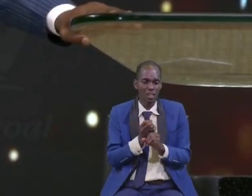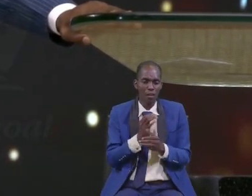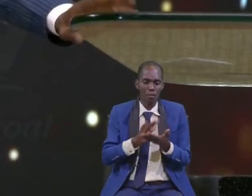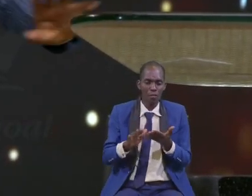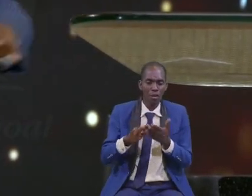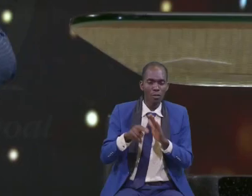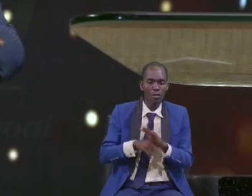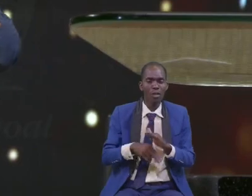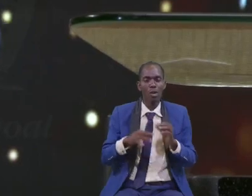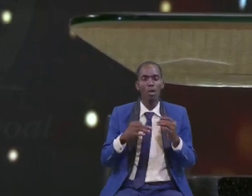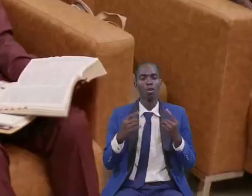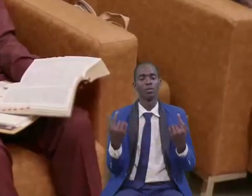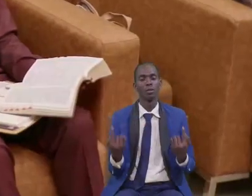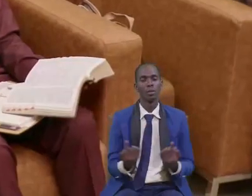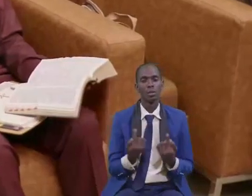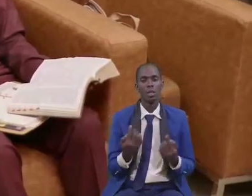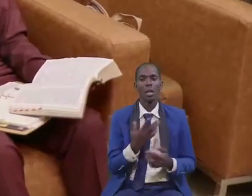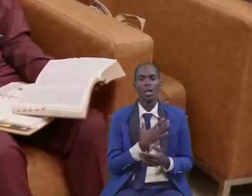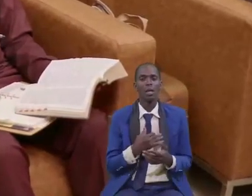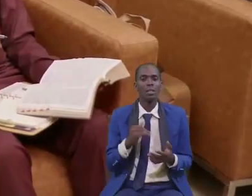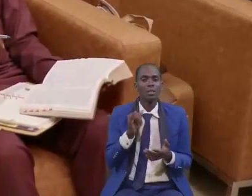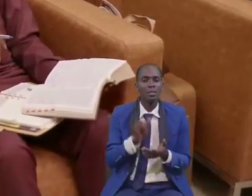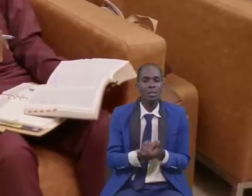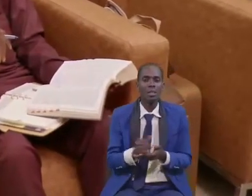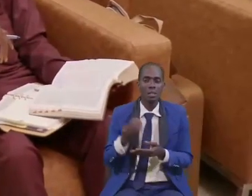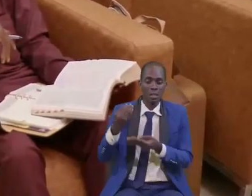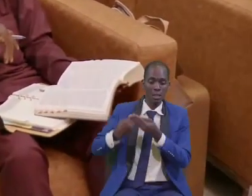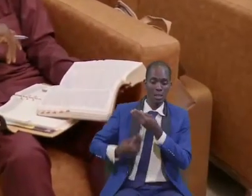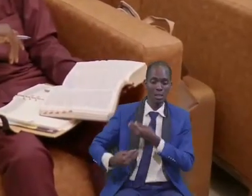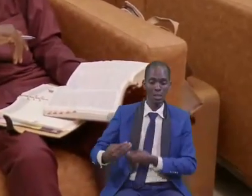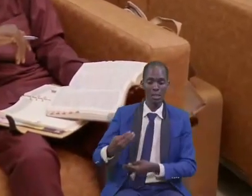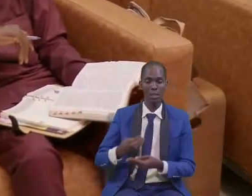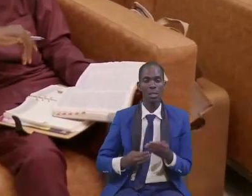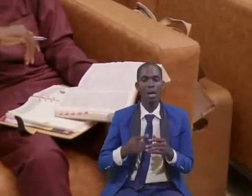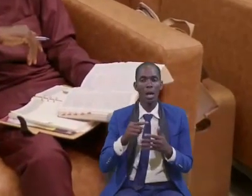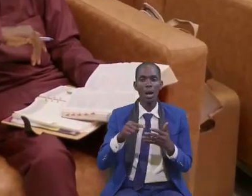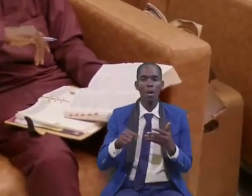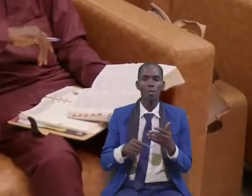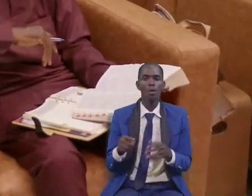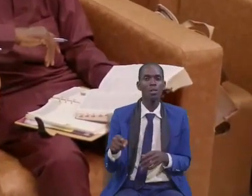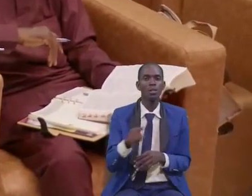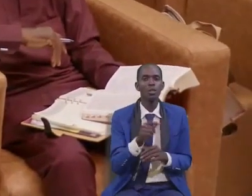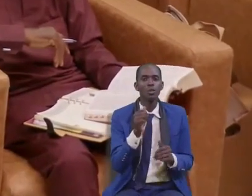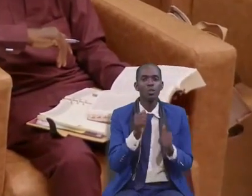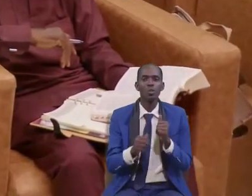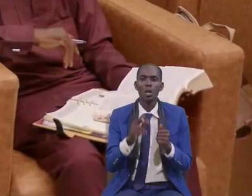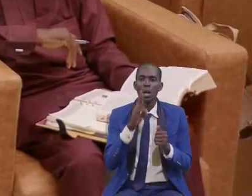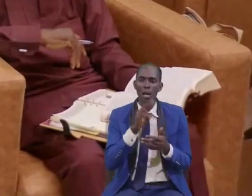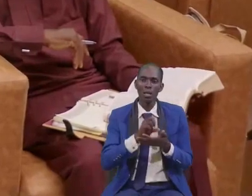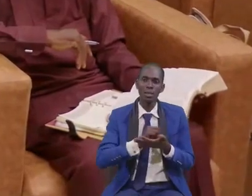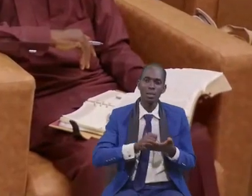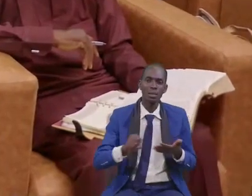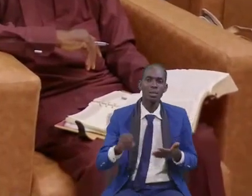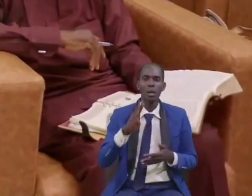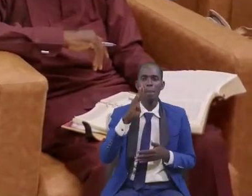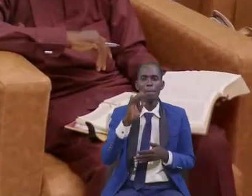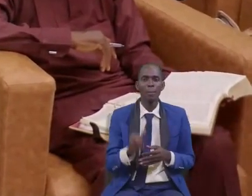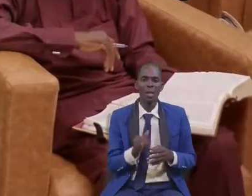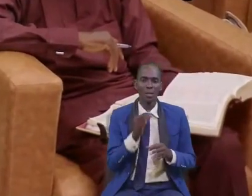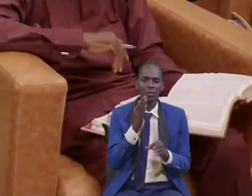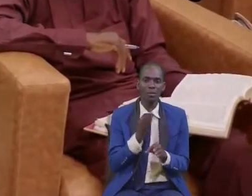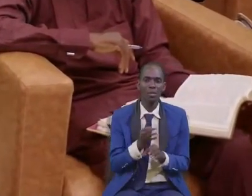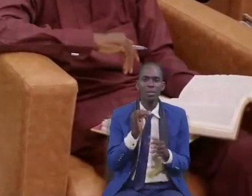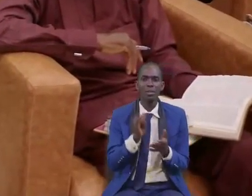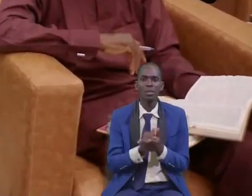of sins and inheritance among them which are sanctified by faith